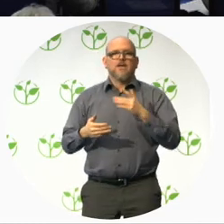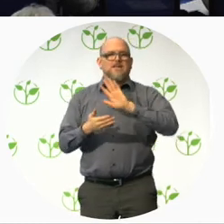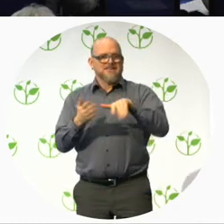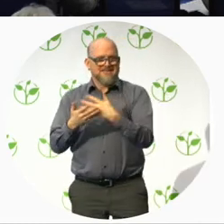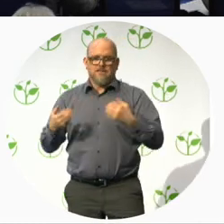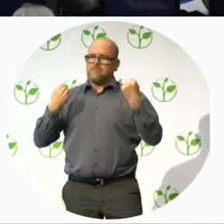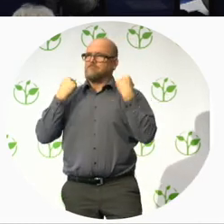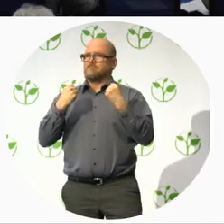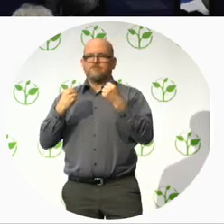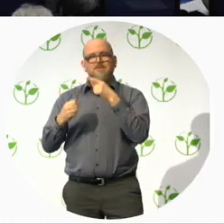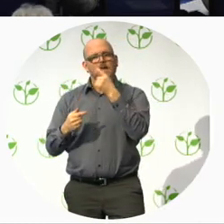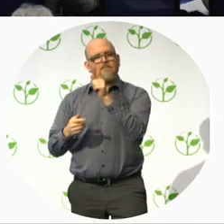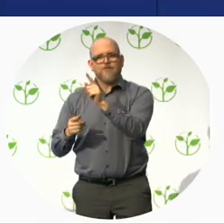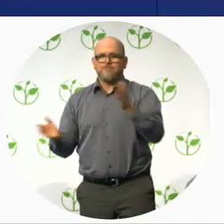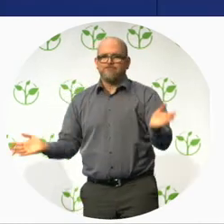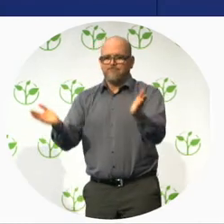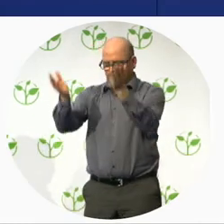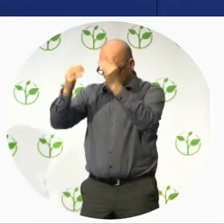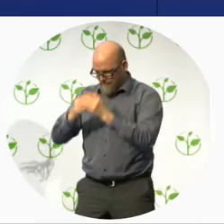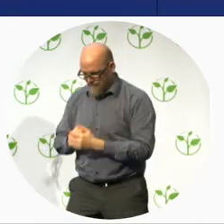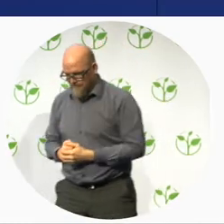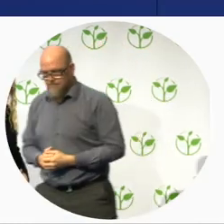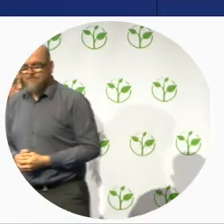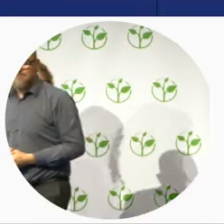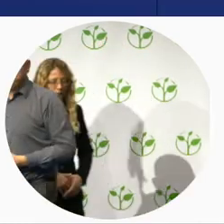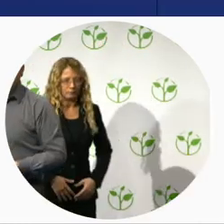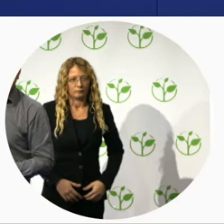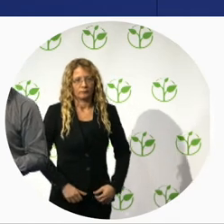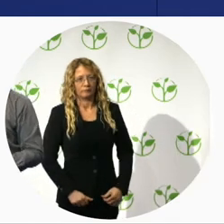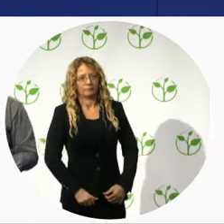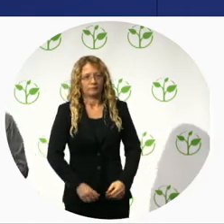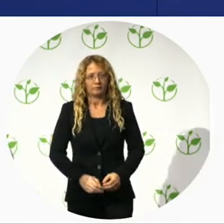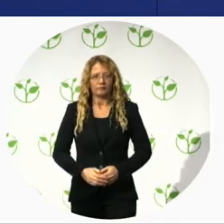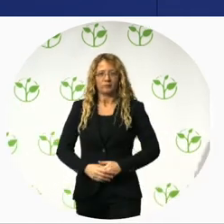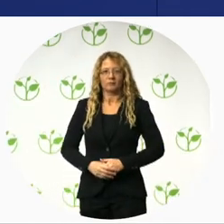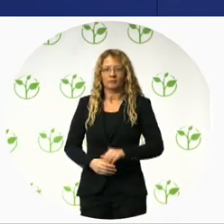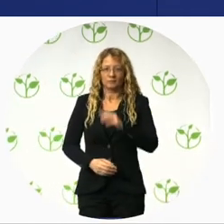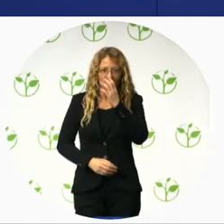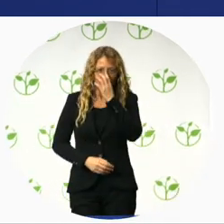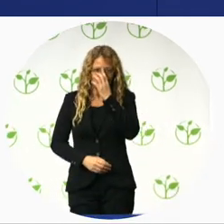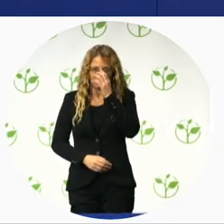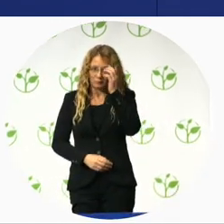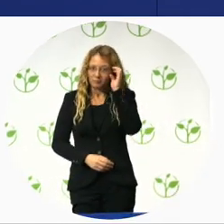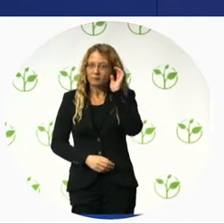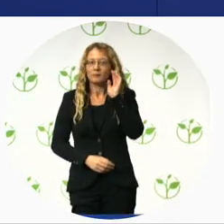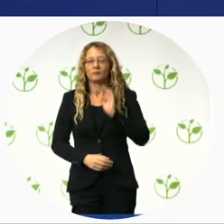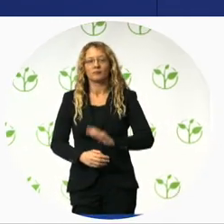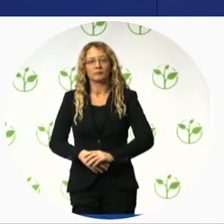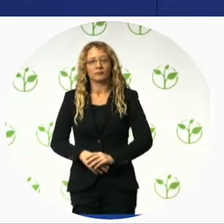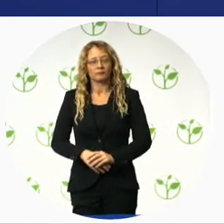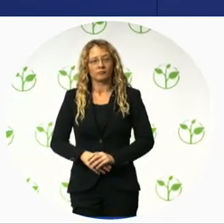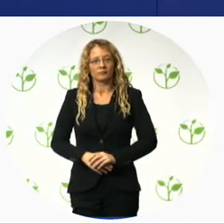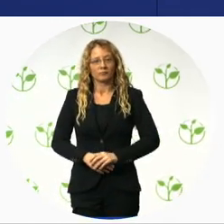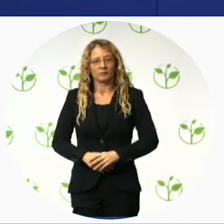I am not going to summarize this session. I'm going to hand over to Petra, who's going to summarize it for you